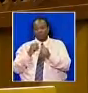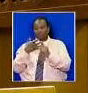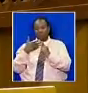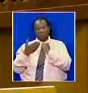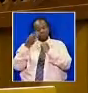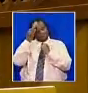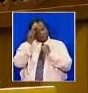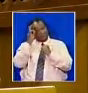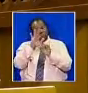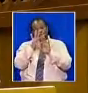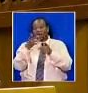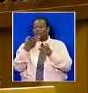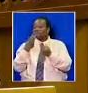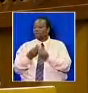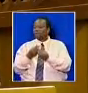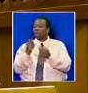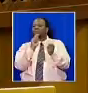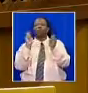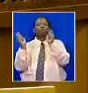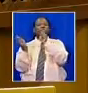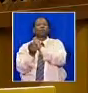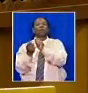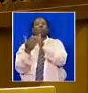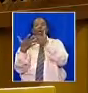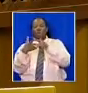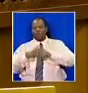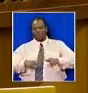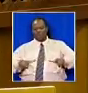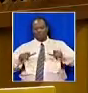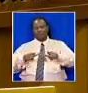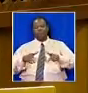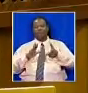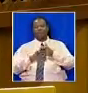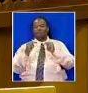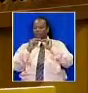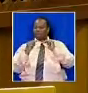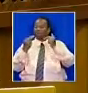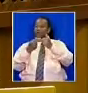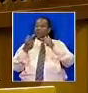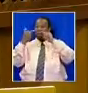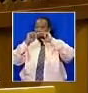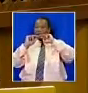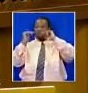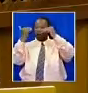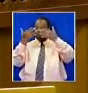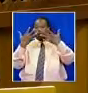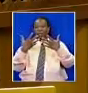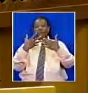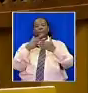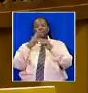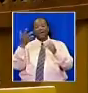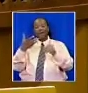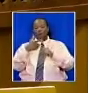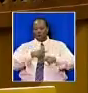role, ensure that all spheres of governments support local government as the sphere closest to the